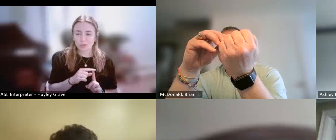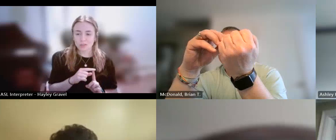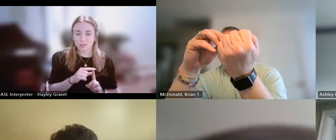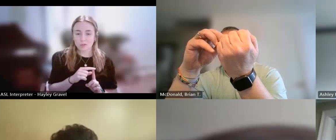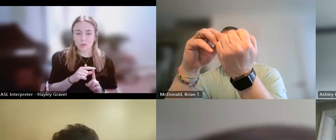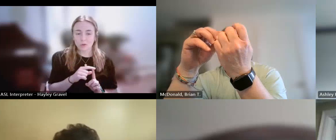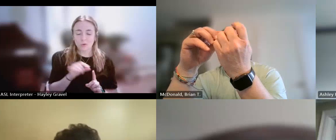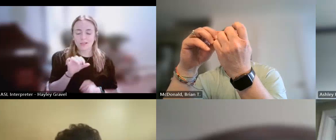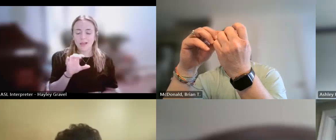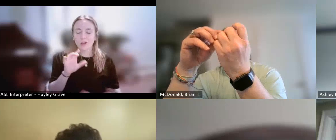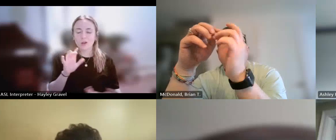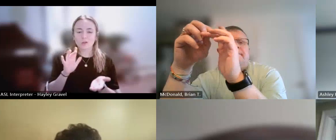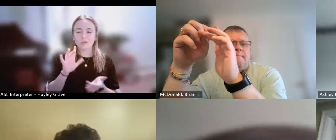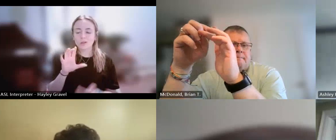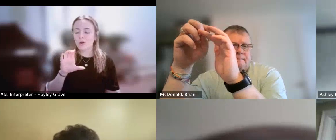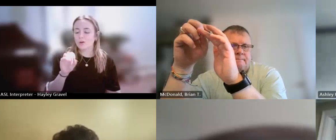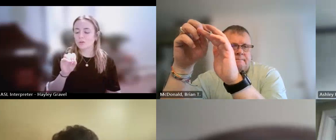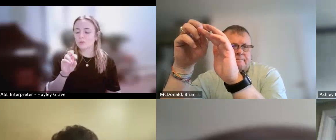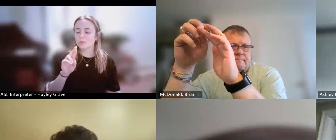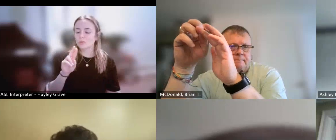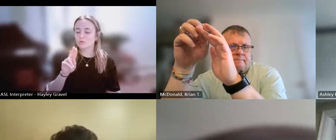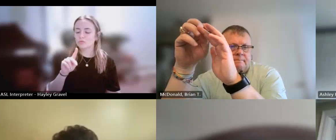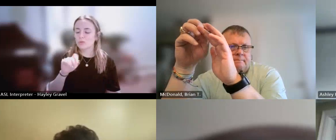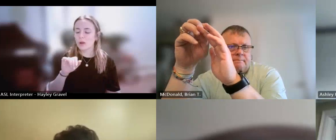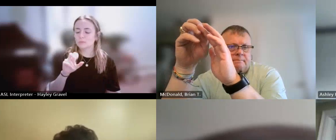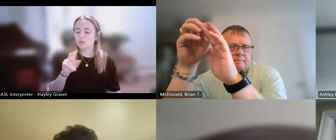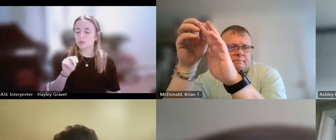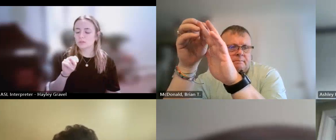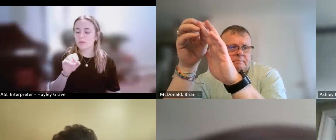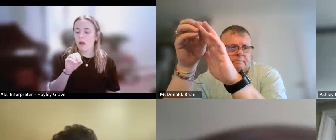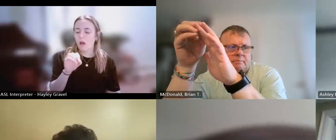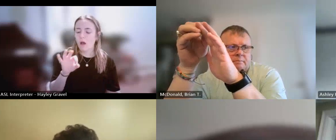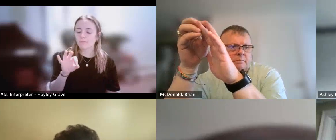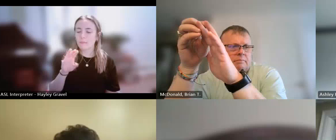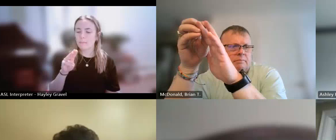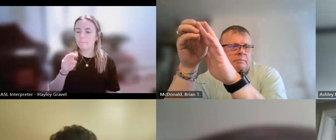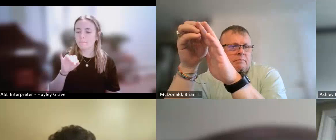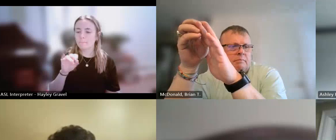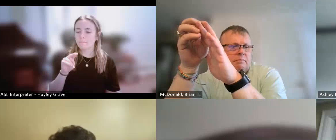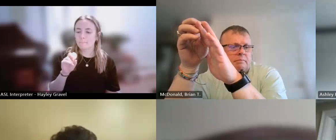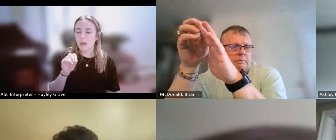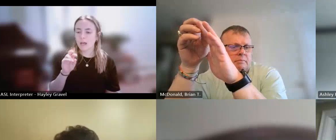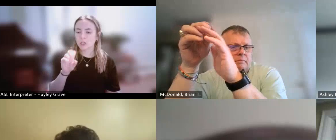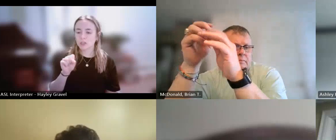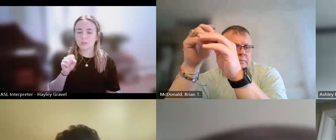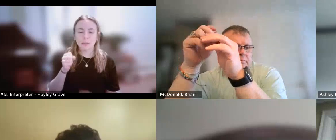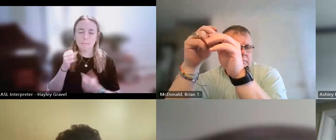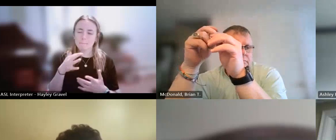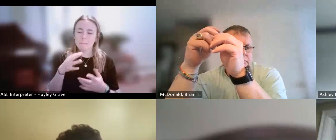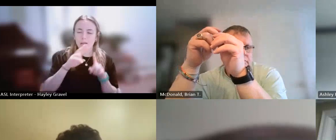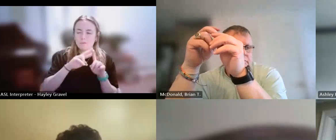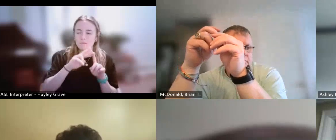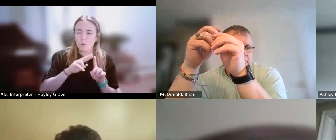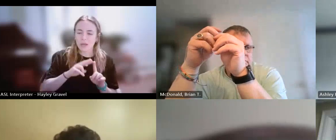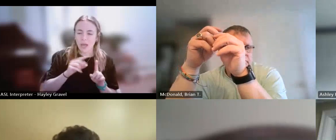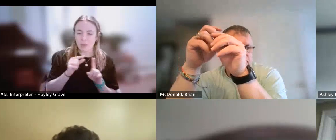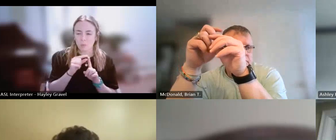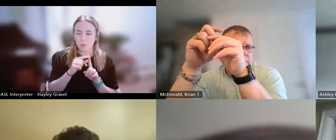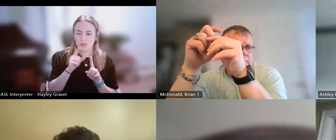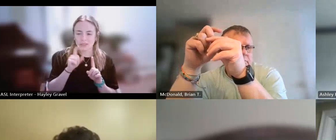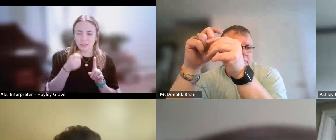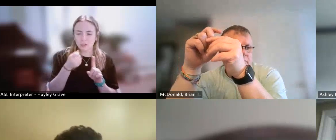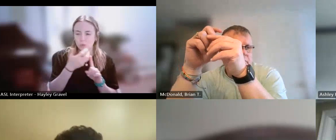minors, right? And then there's sub offenses within that. So in convicting somebody of these crimes, you're considering all of